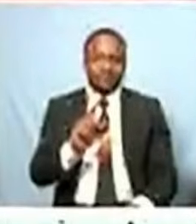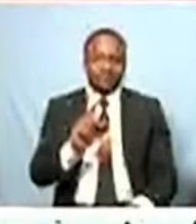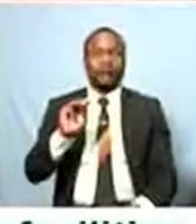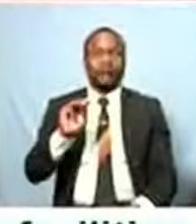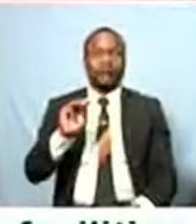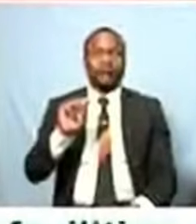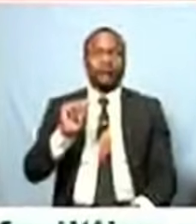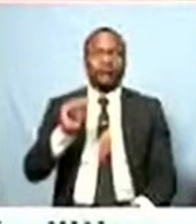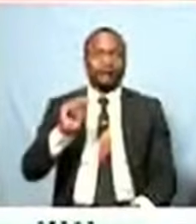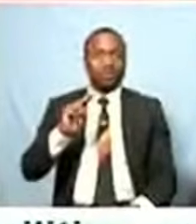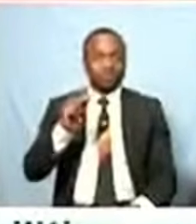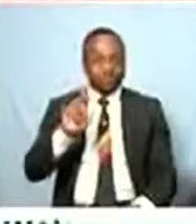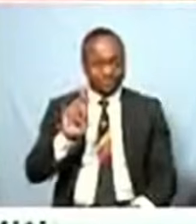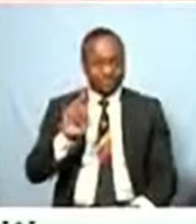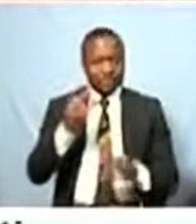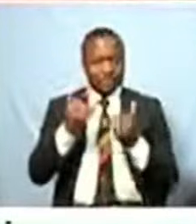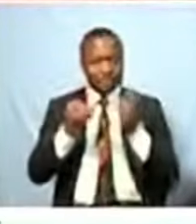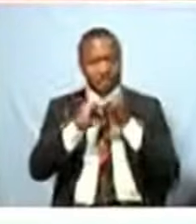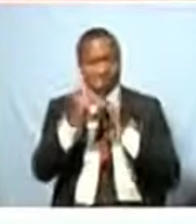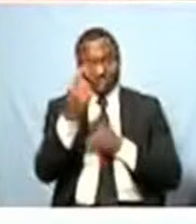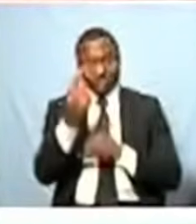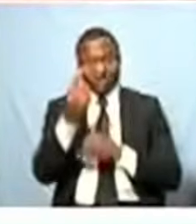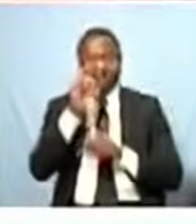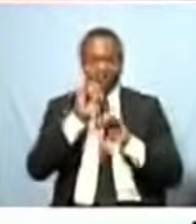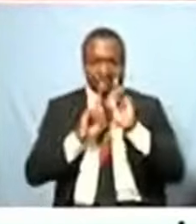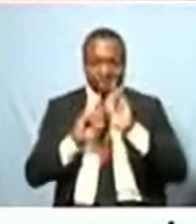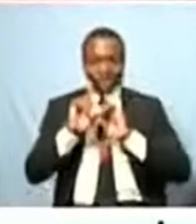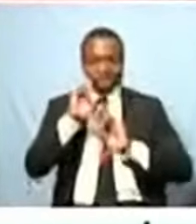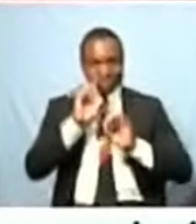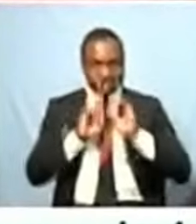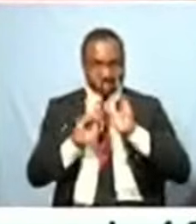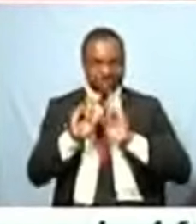When it comes to level 1, this depends on the